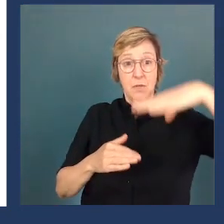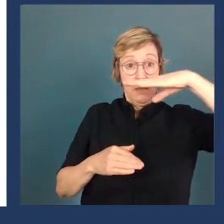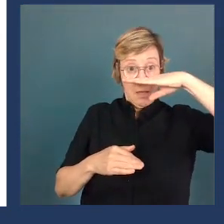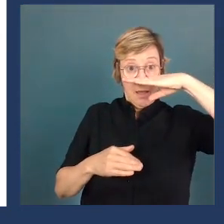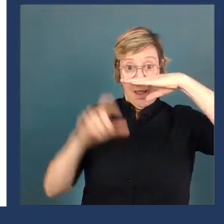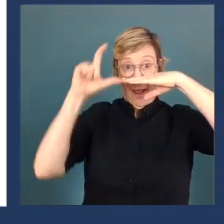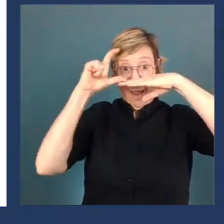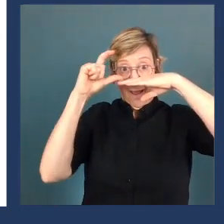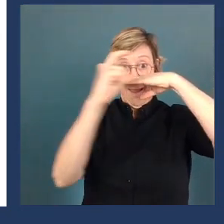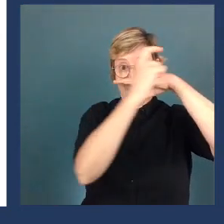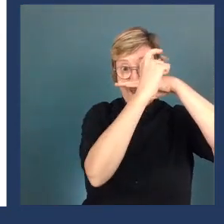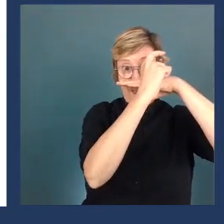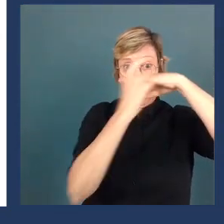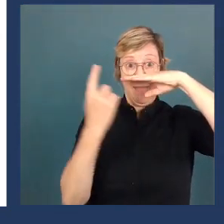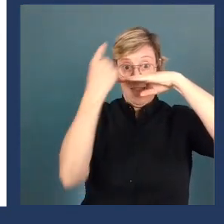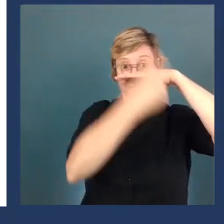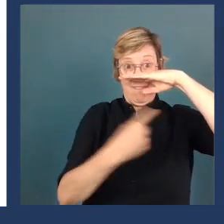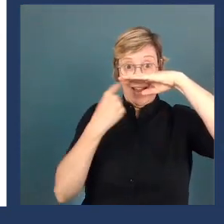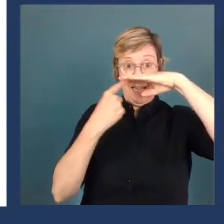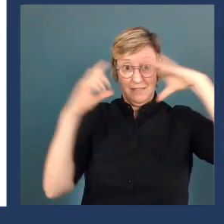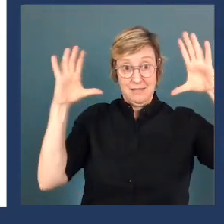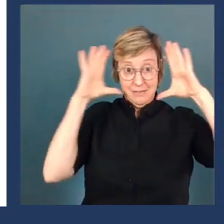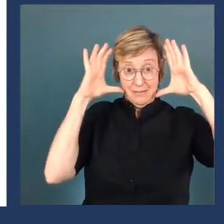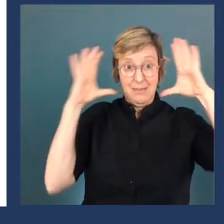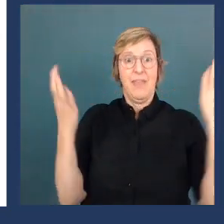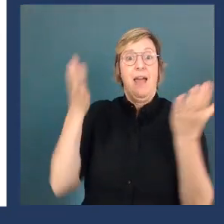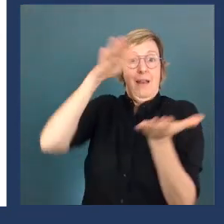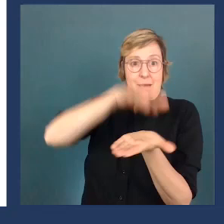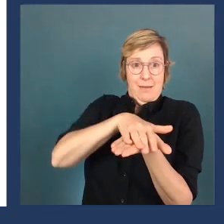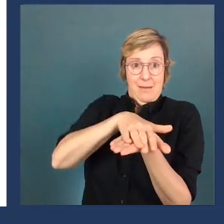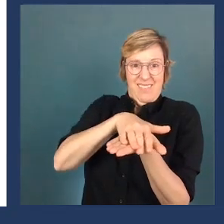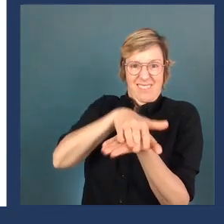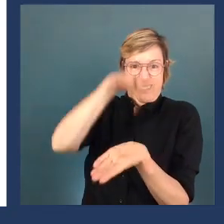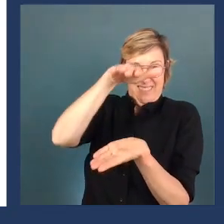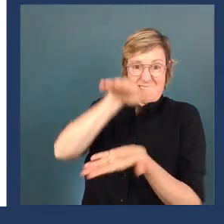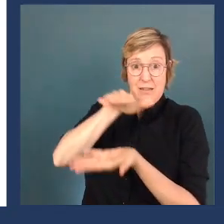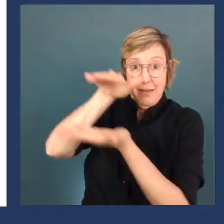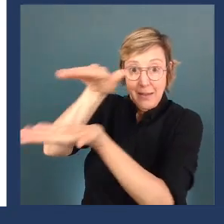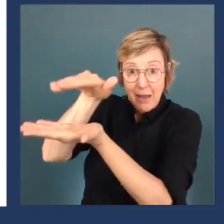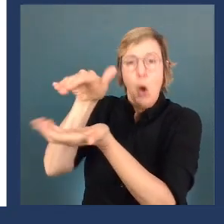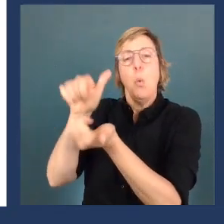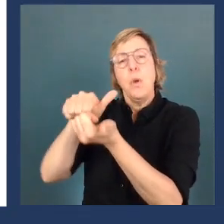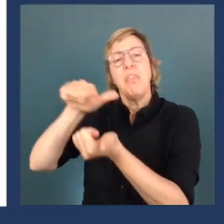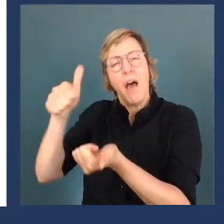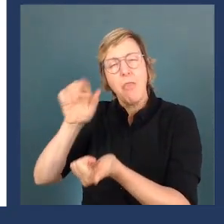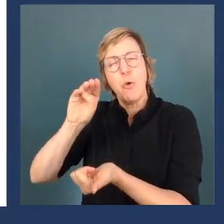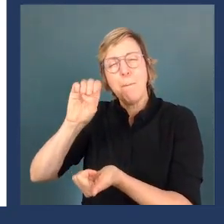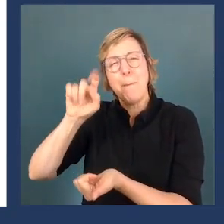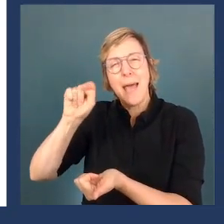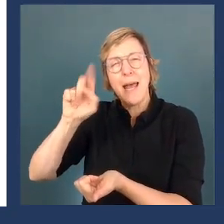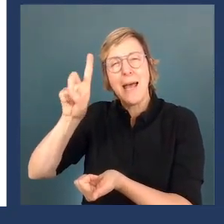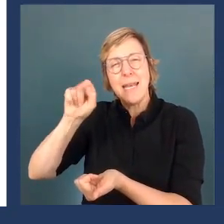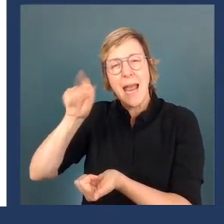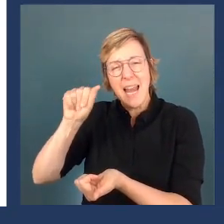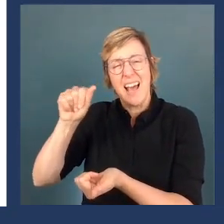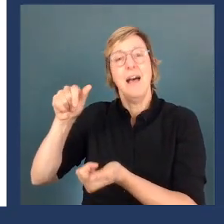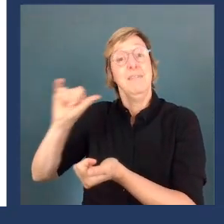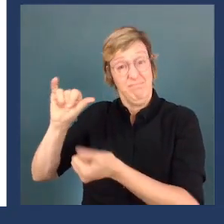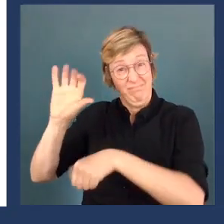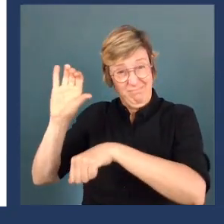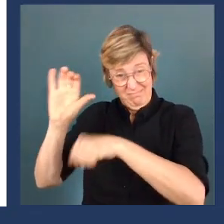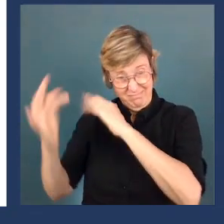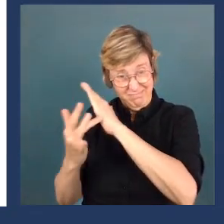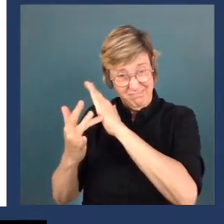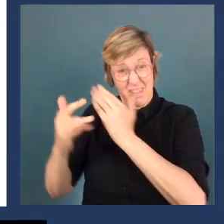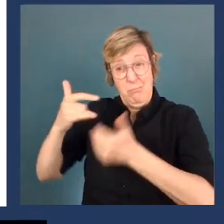face image itself. If we feed those into an algorithm, along with some other metadata, lots of processing occurs, and then